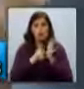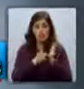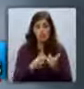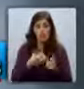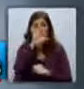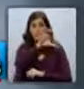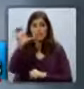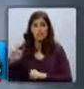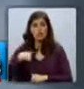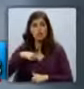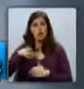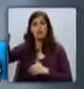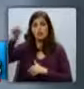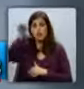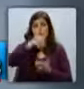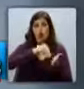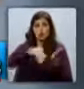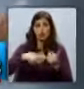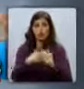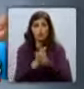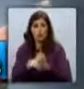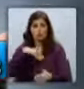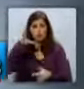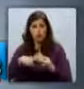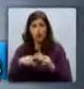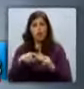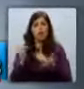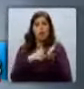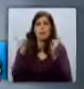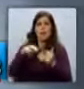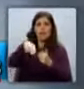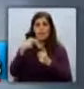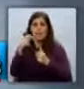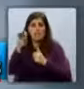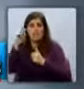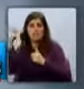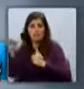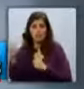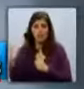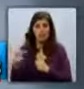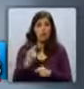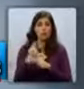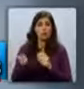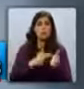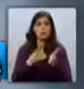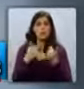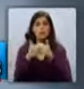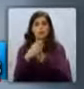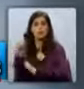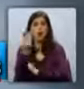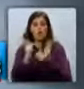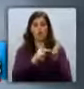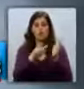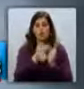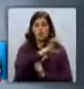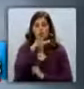science. We'll hire all of you. We'll hire you in Portugal. We'll hire you in the U.S. at NASA, because we need all the young engineers and